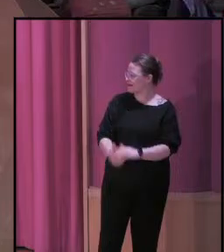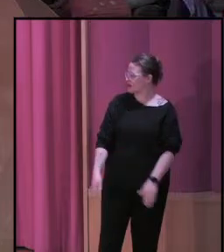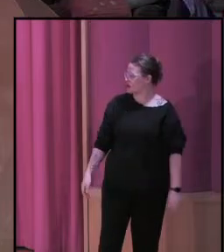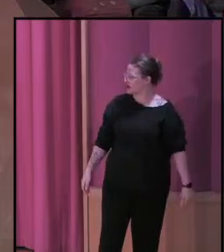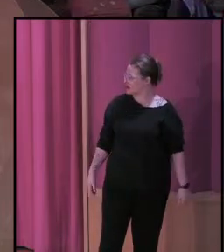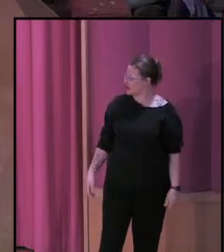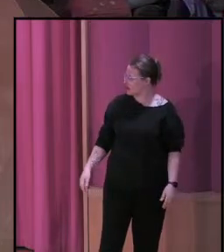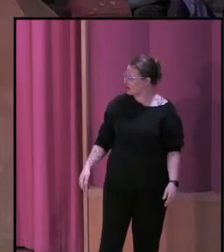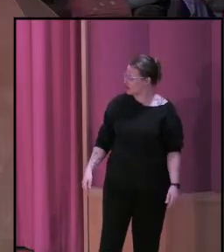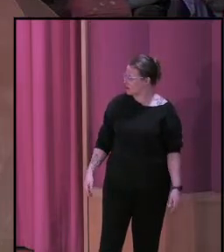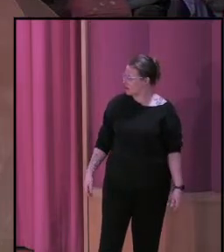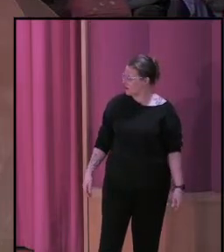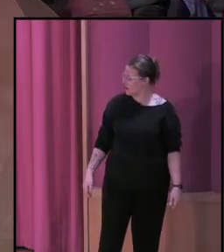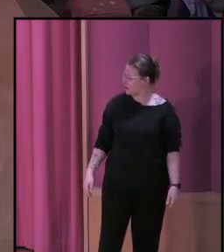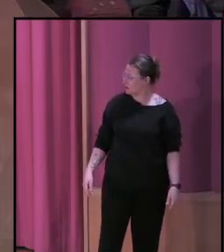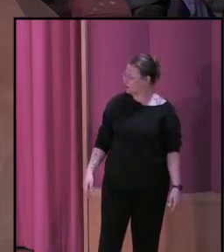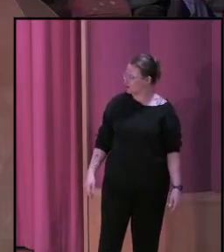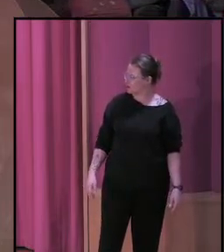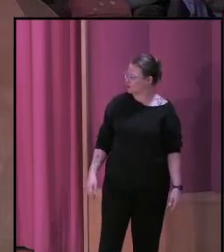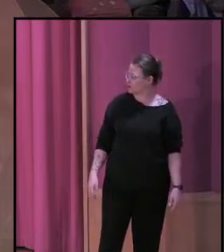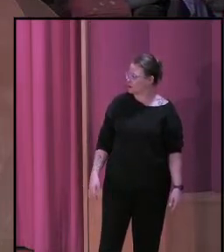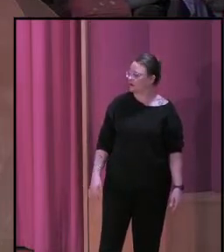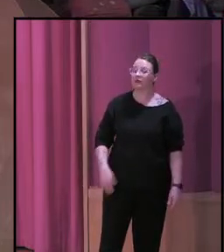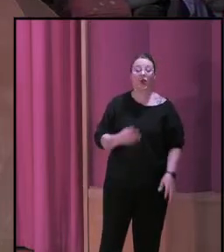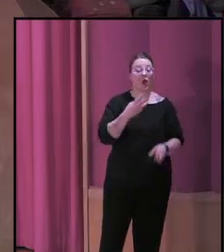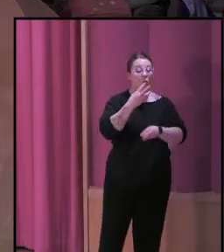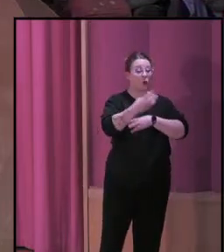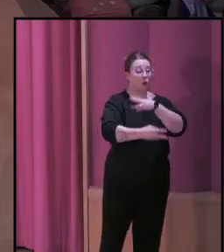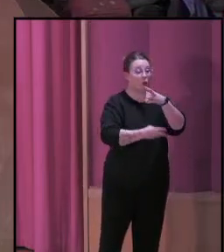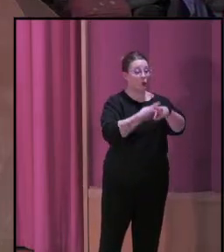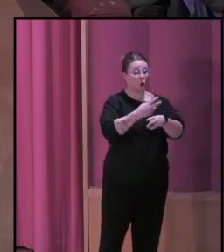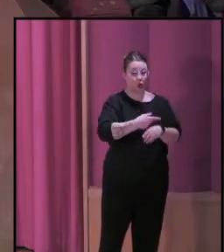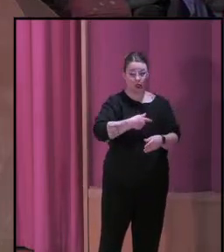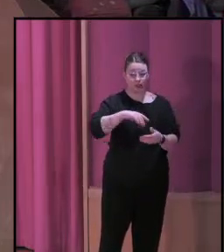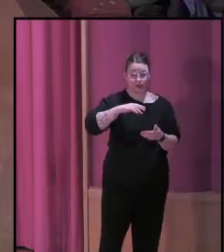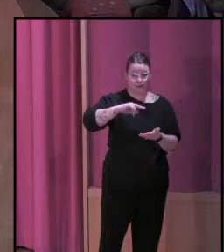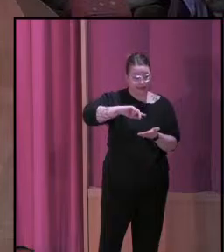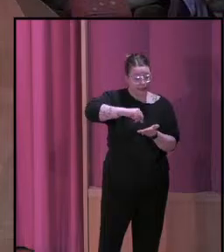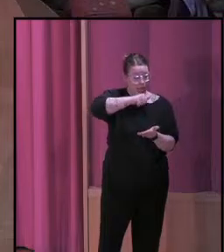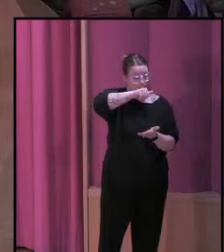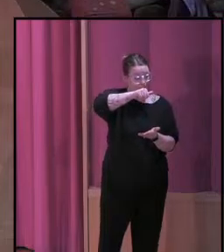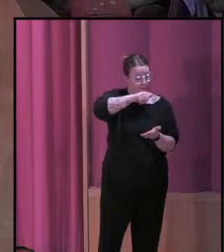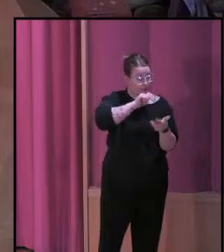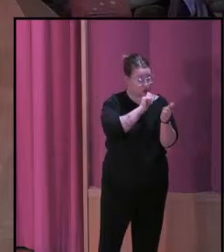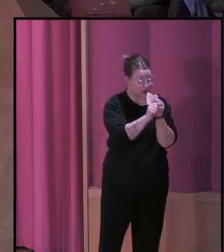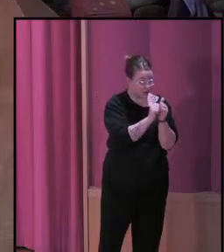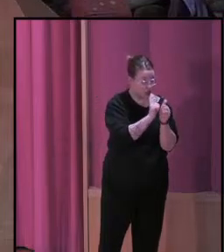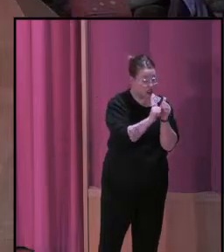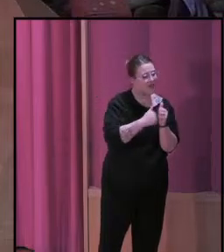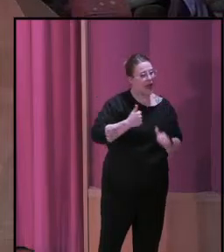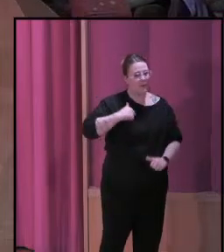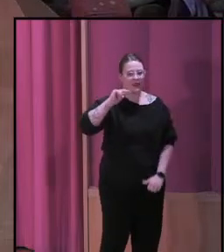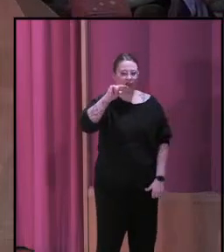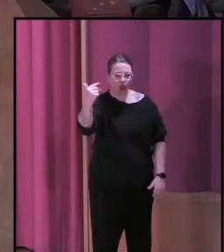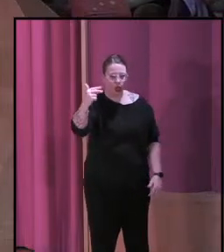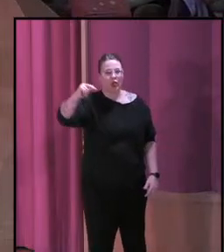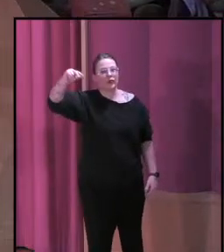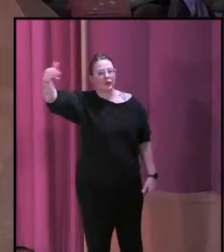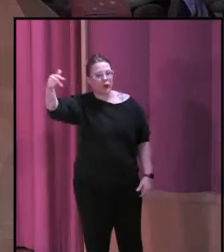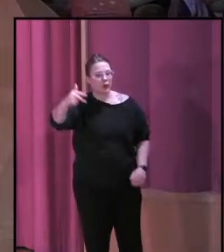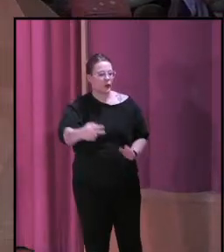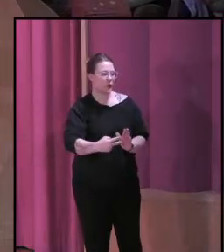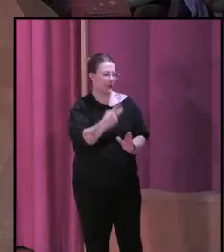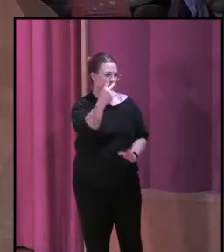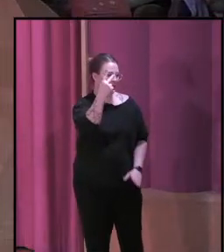Two separate times now, I've come in third place in the World Top Spinning Championship. Yes, it's true, there is such a thing.